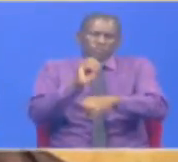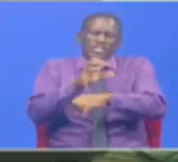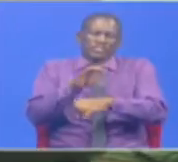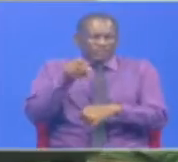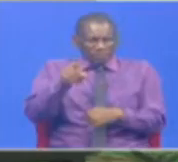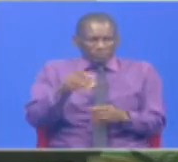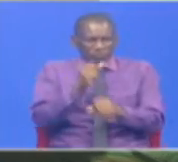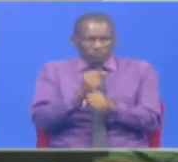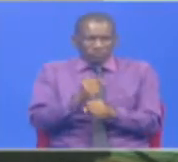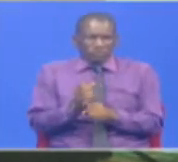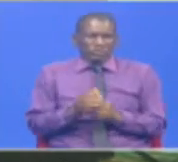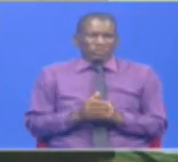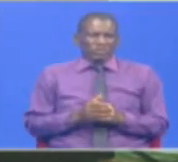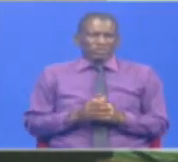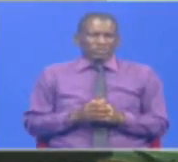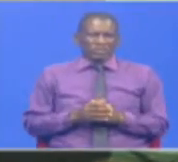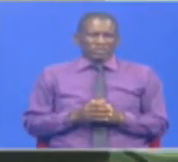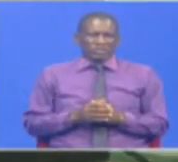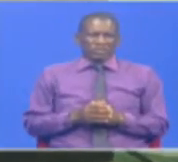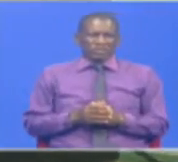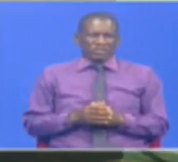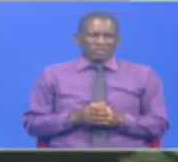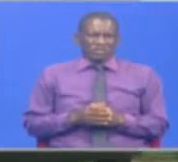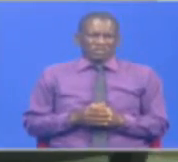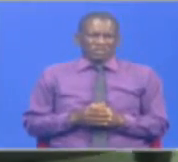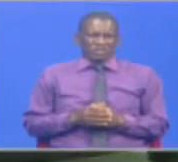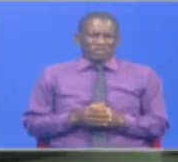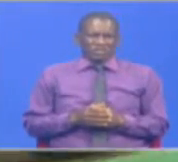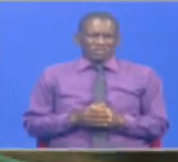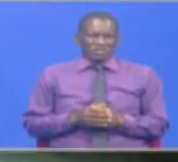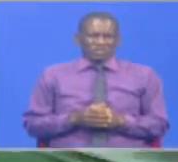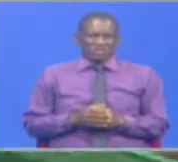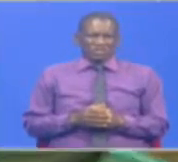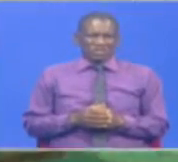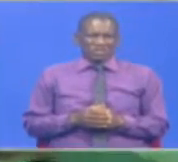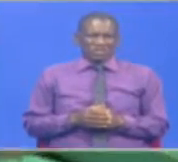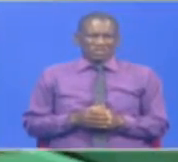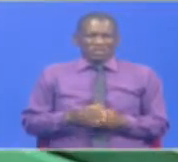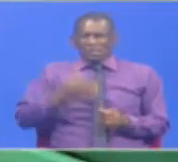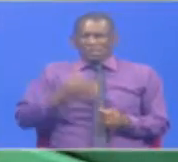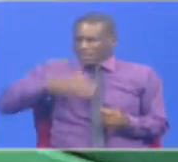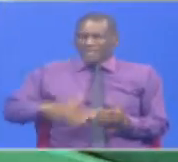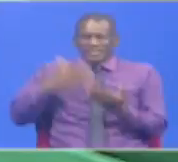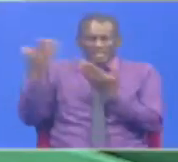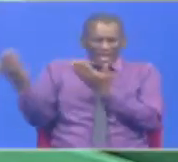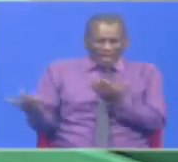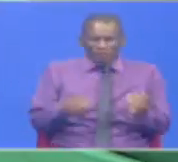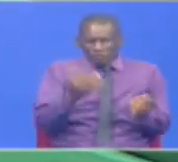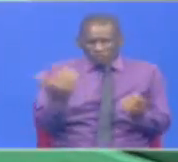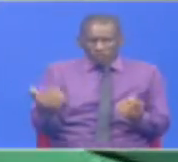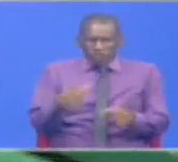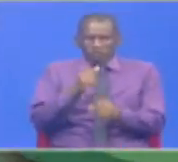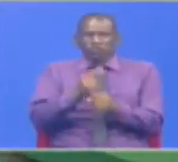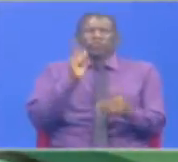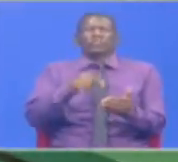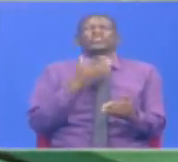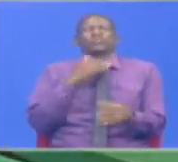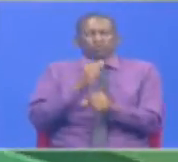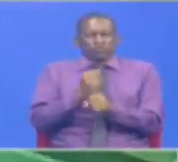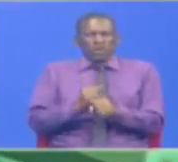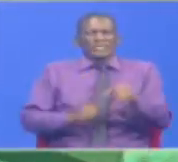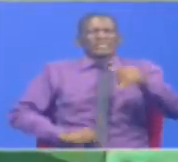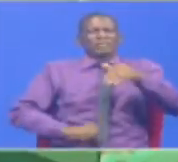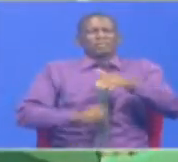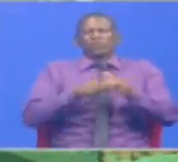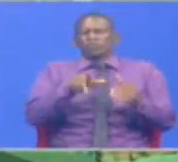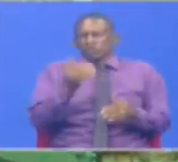to do. Queen cakes, that to me, the strawberry. Parents, allow your children to do what they feel like doing and support your